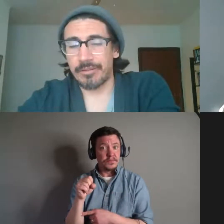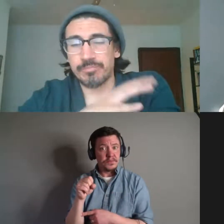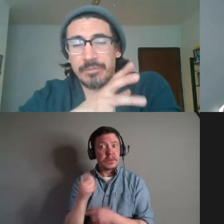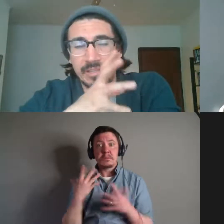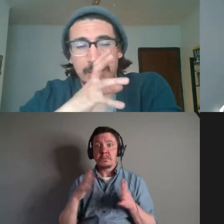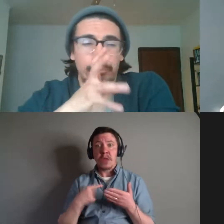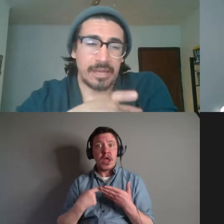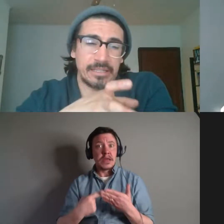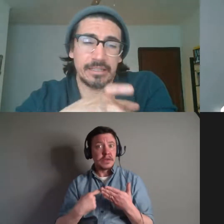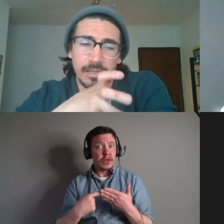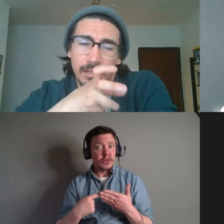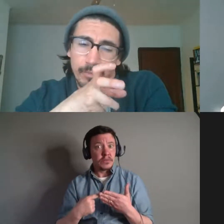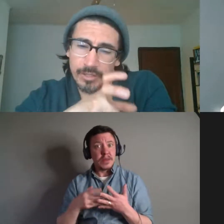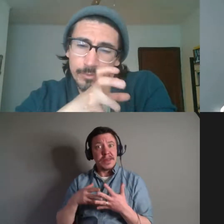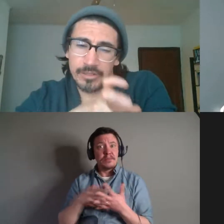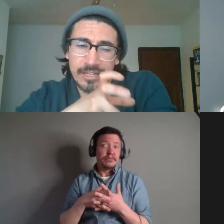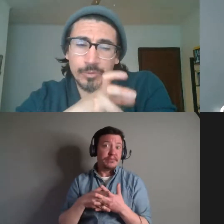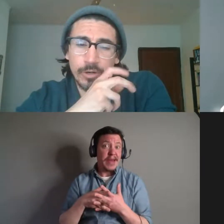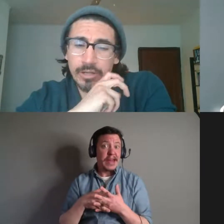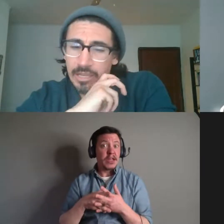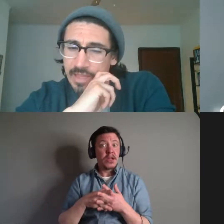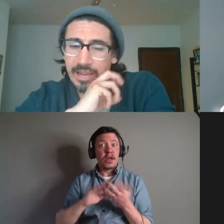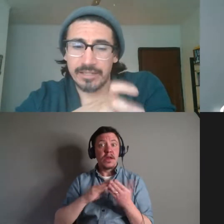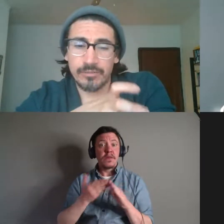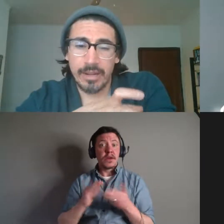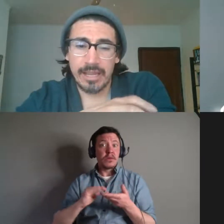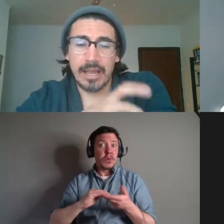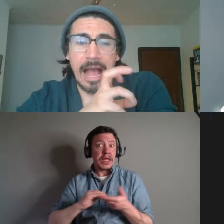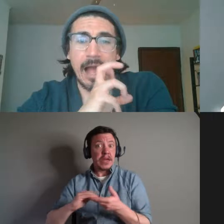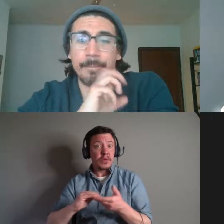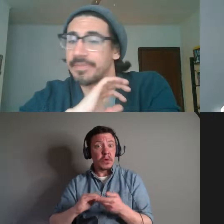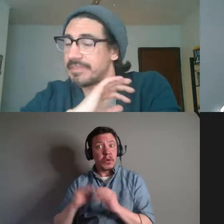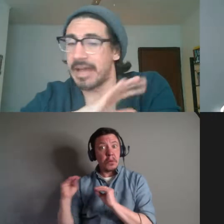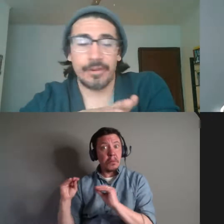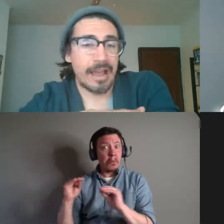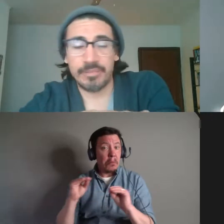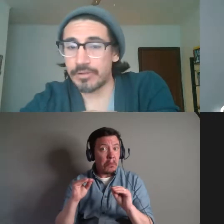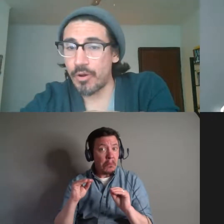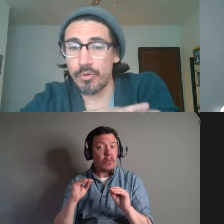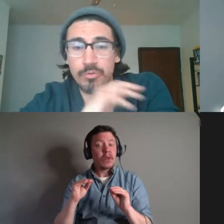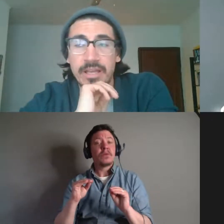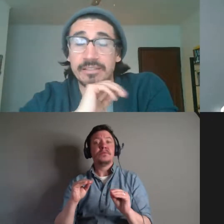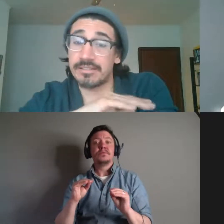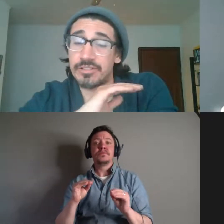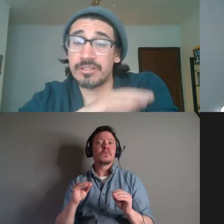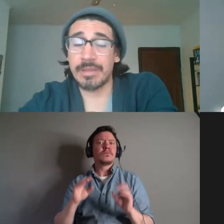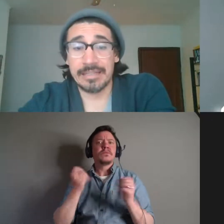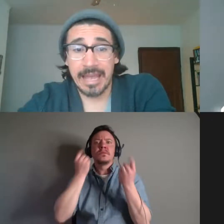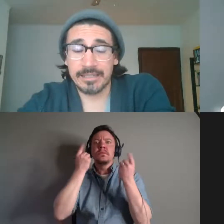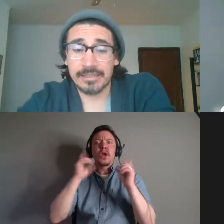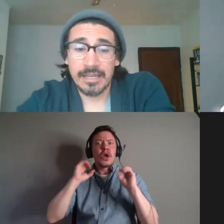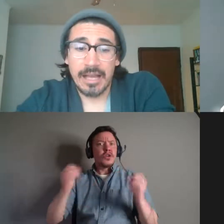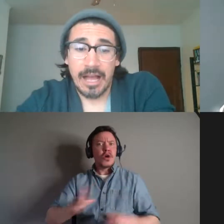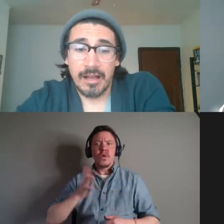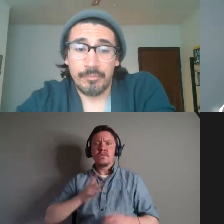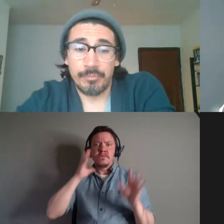discussion about maybe embedding the community engagement work in that kind of way. There have been no decisions made